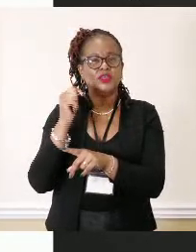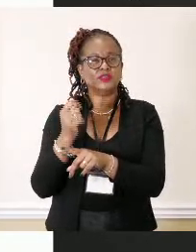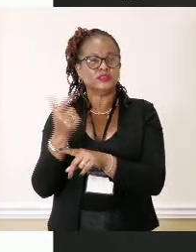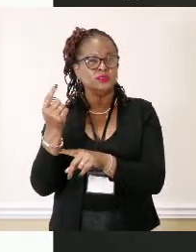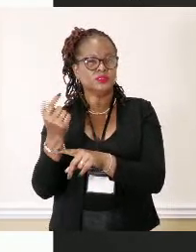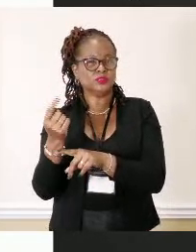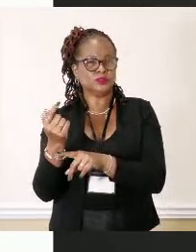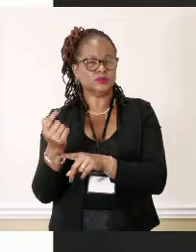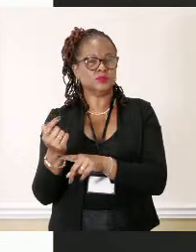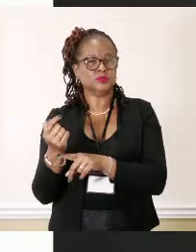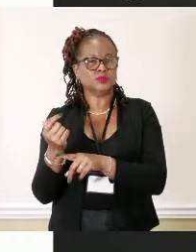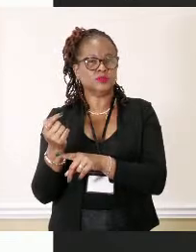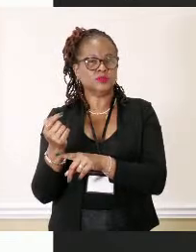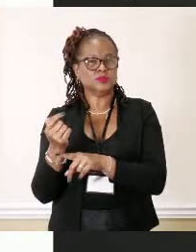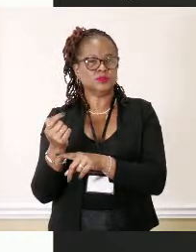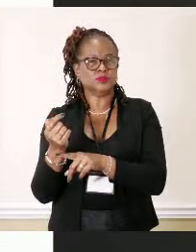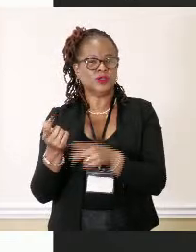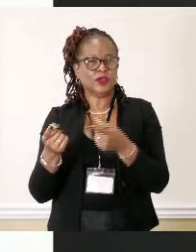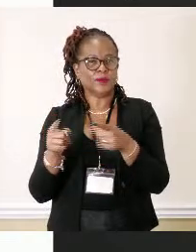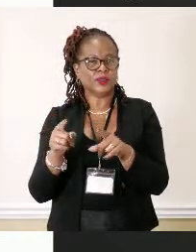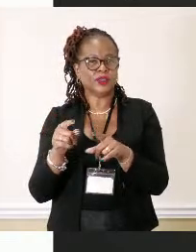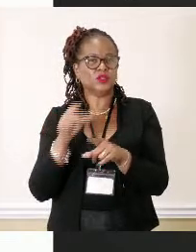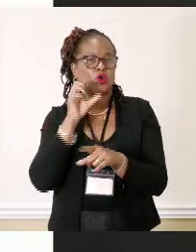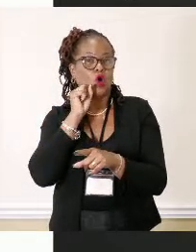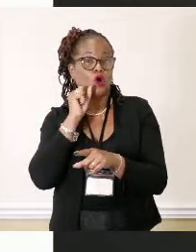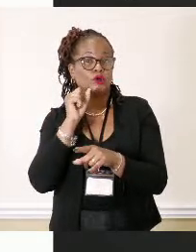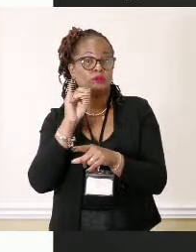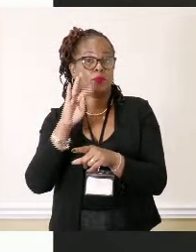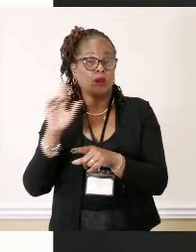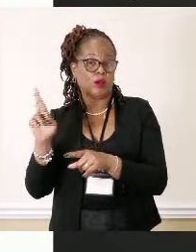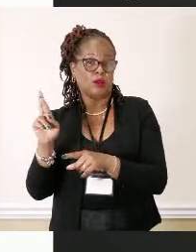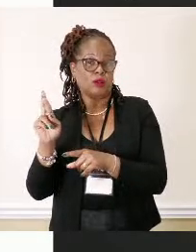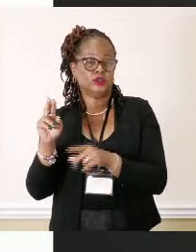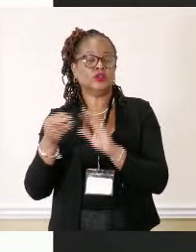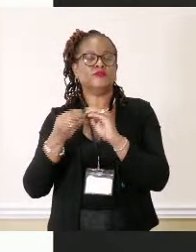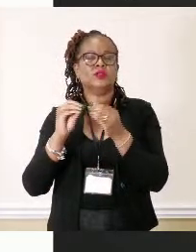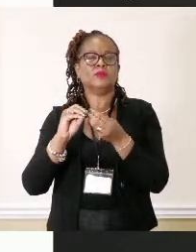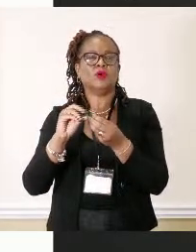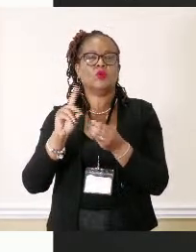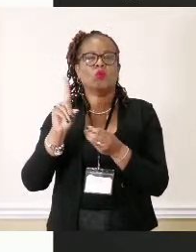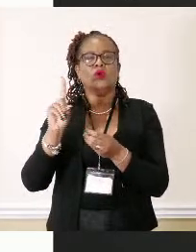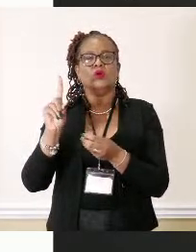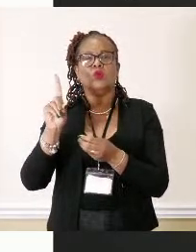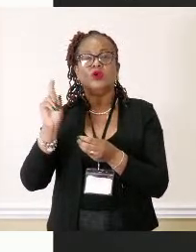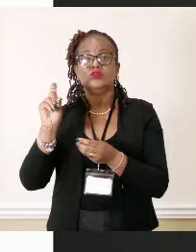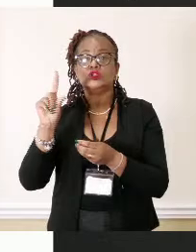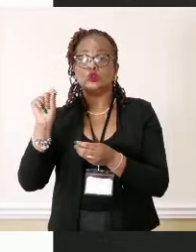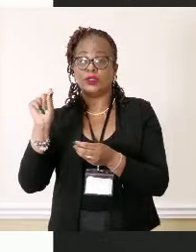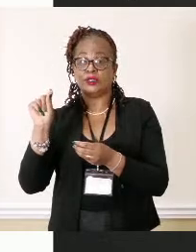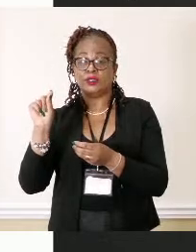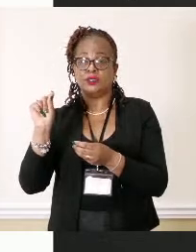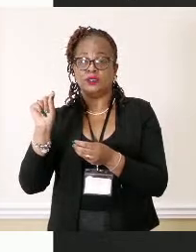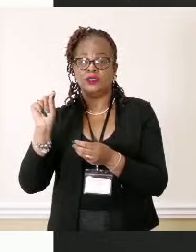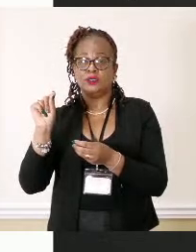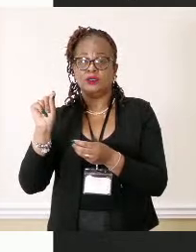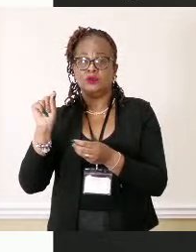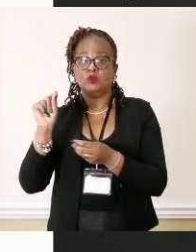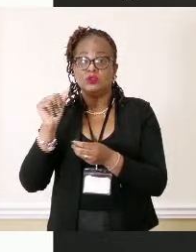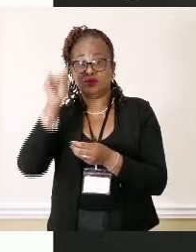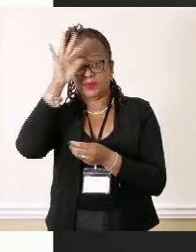deletions are occurring in the orange bar. So you have the number, 120 samples was